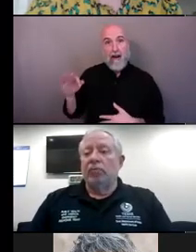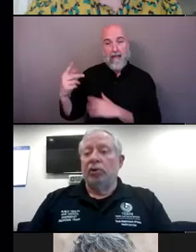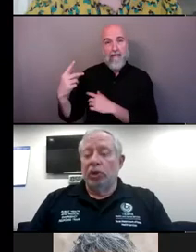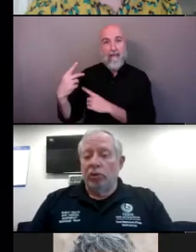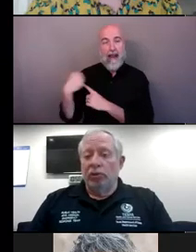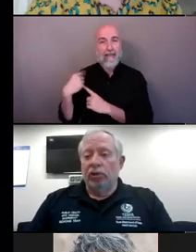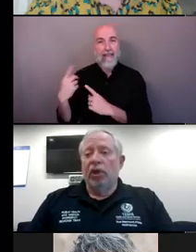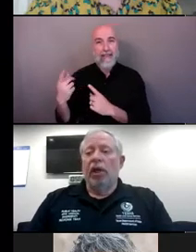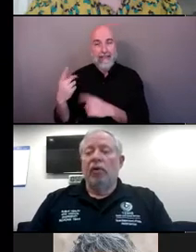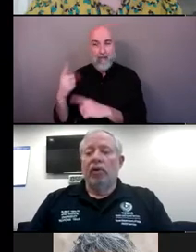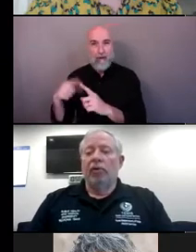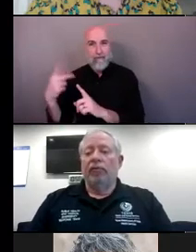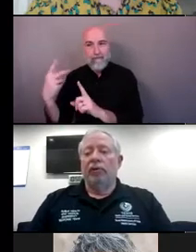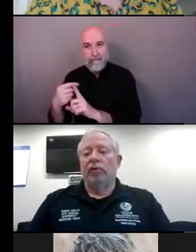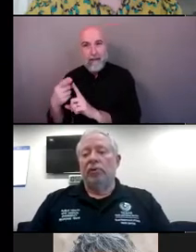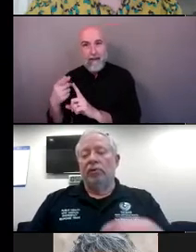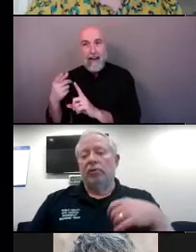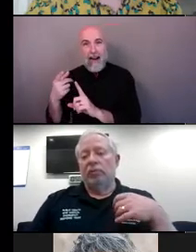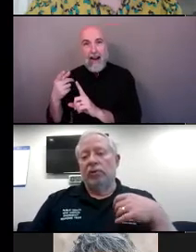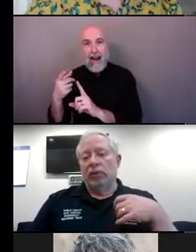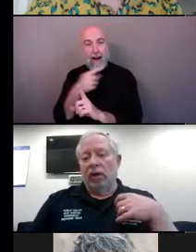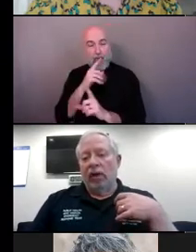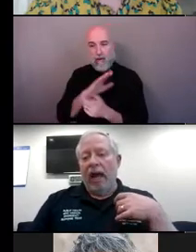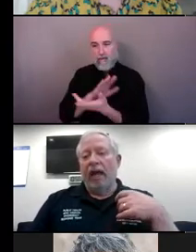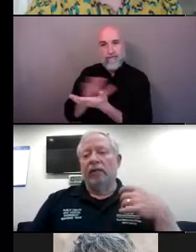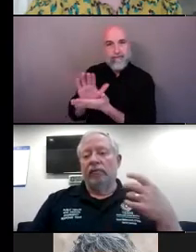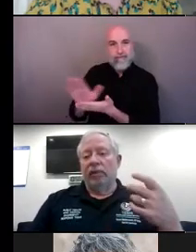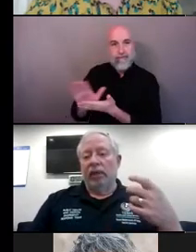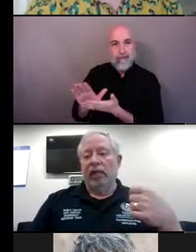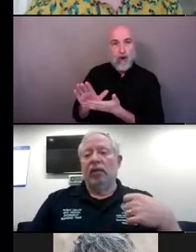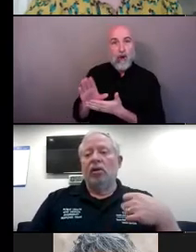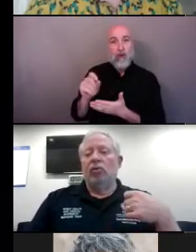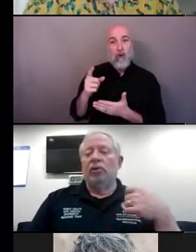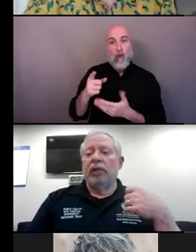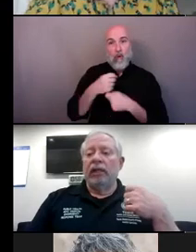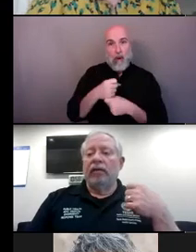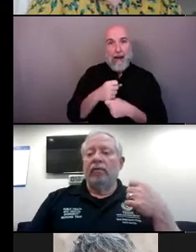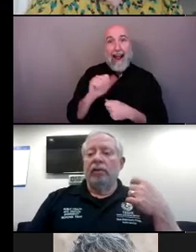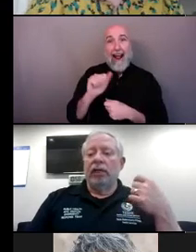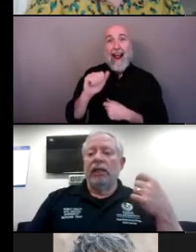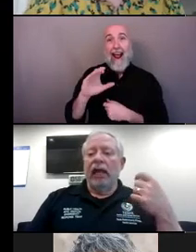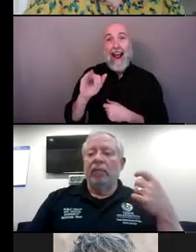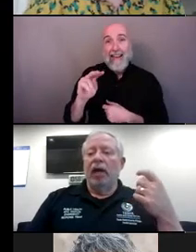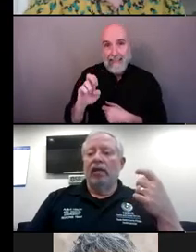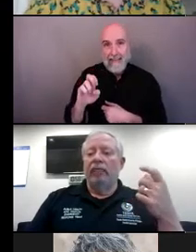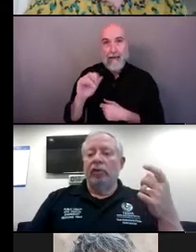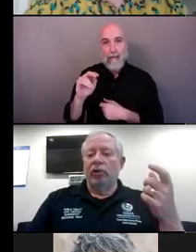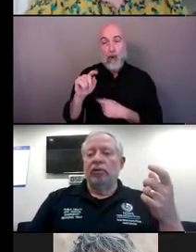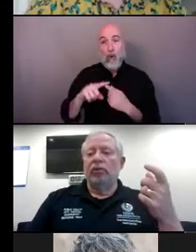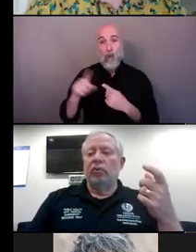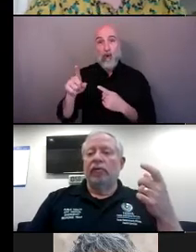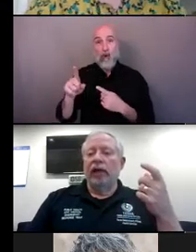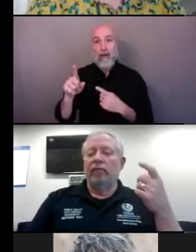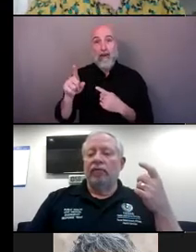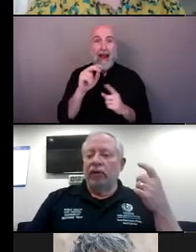vaccines produce in order for you to produce what we call active immunity. when you get the antibody